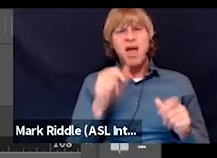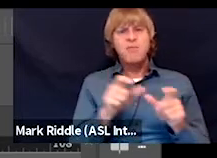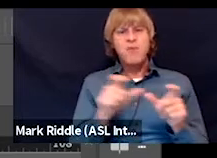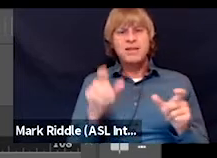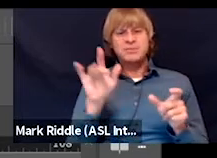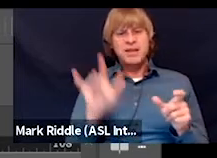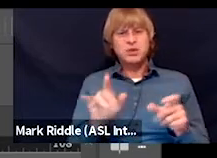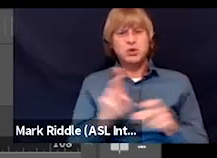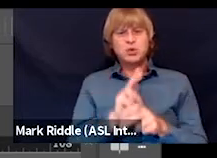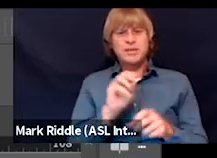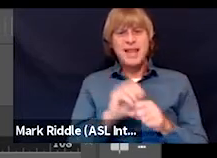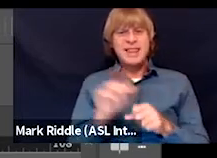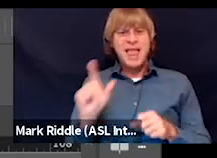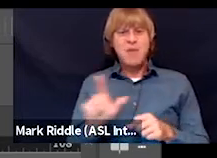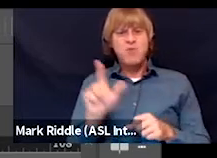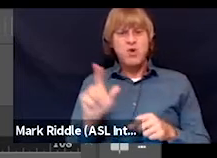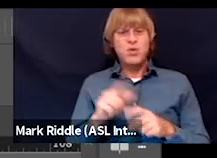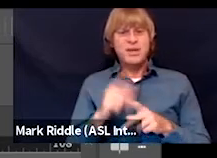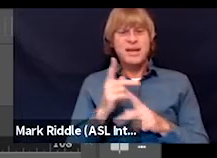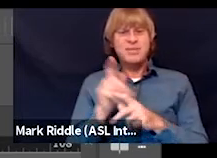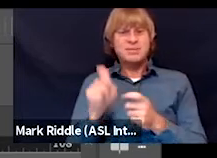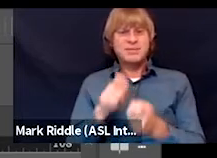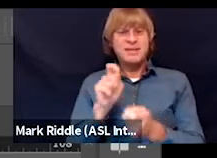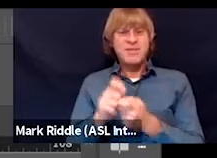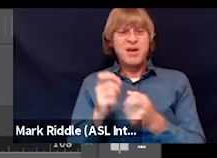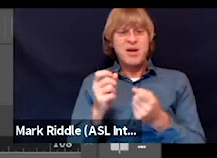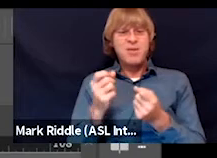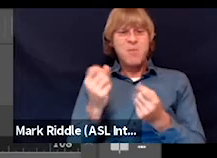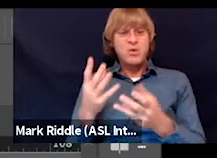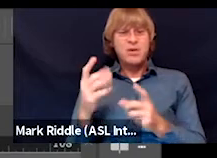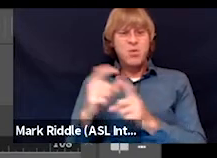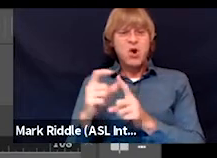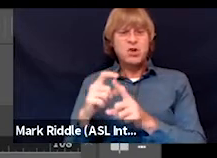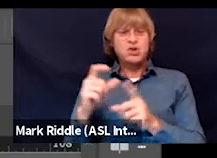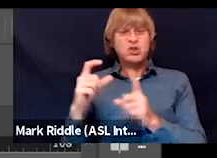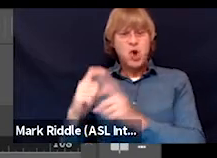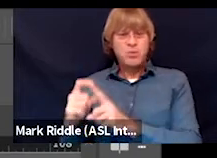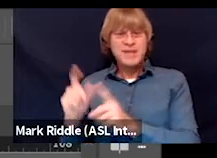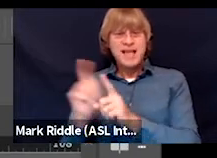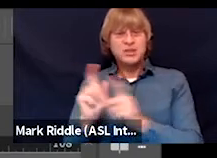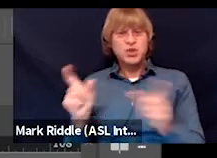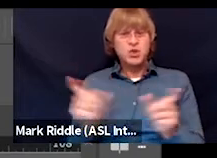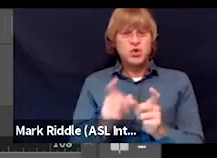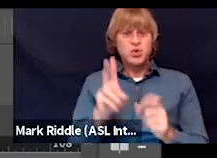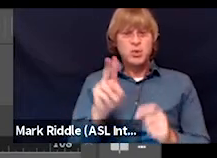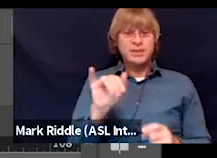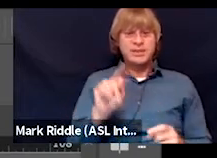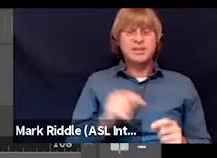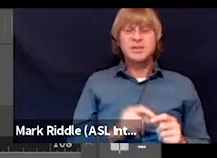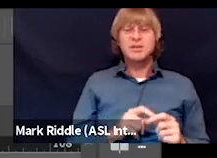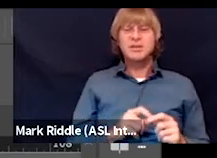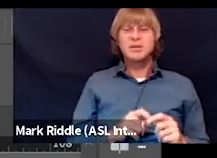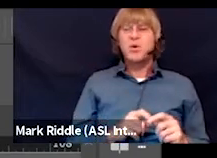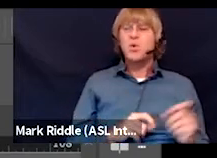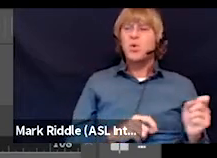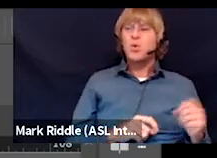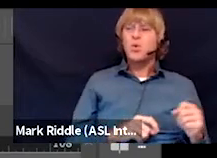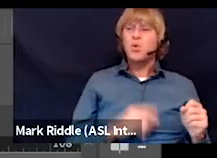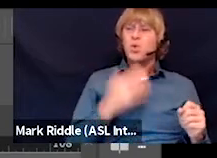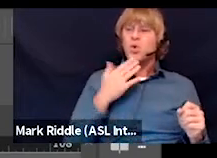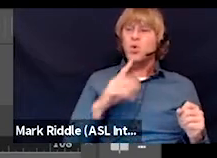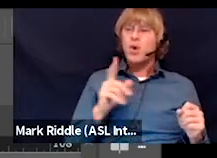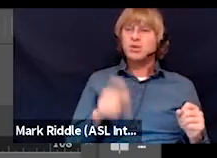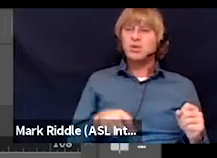be used in library to keep specific multi-word terms as a unit? Ooh, good